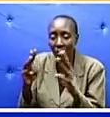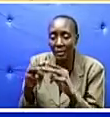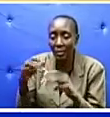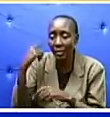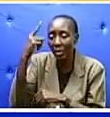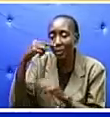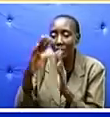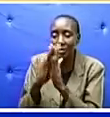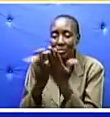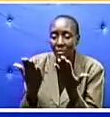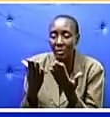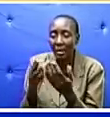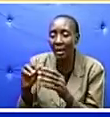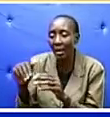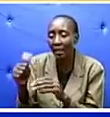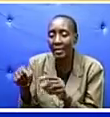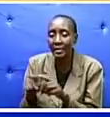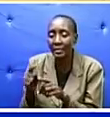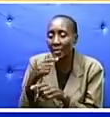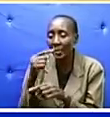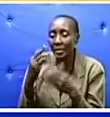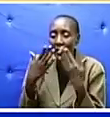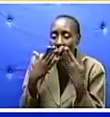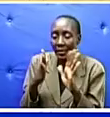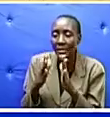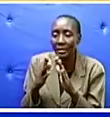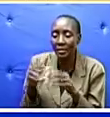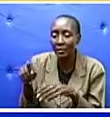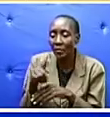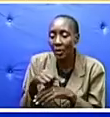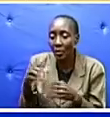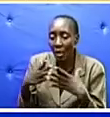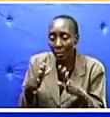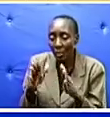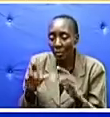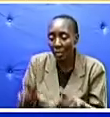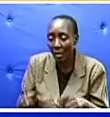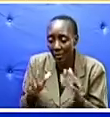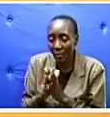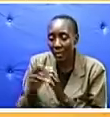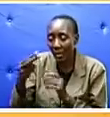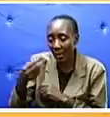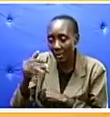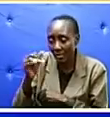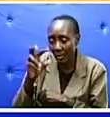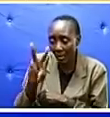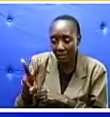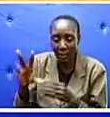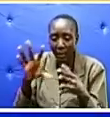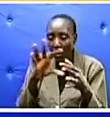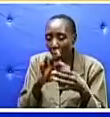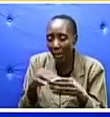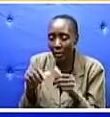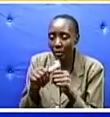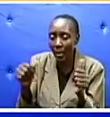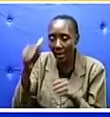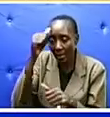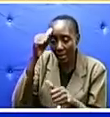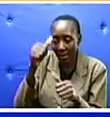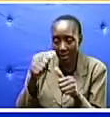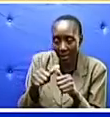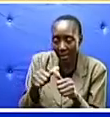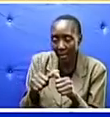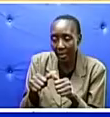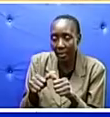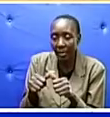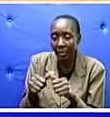she said, most of us, or people living with HIV, they're well connected. Because I remember there was a Give Direct which they